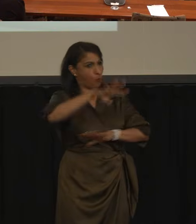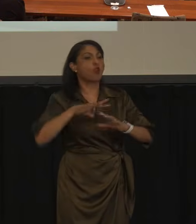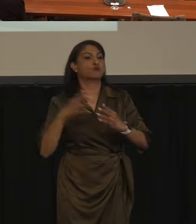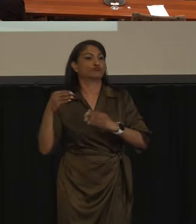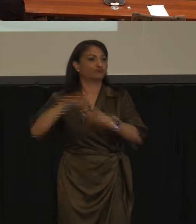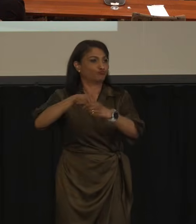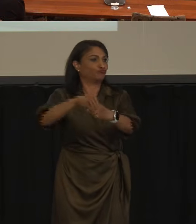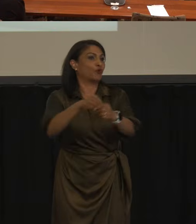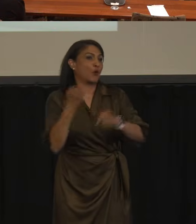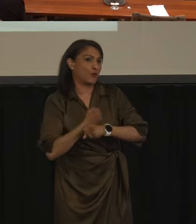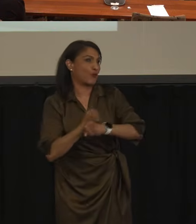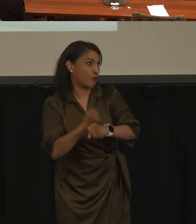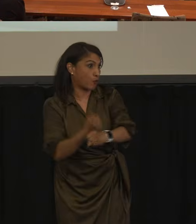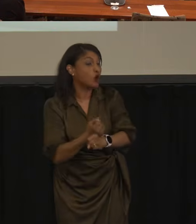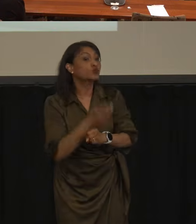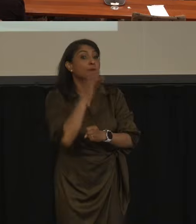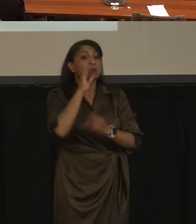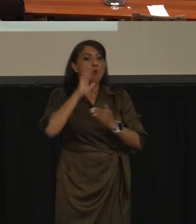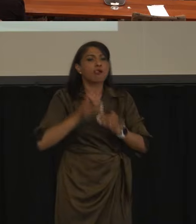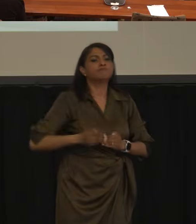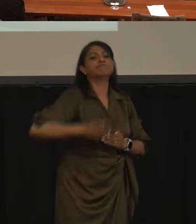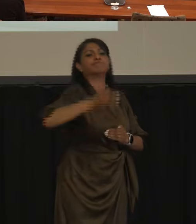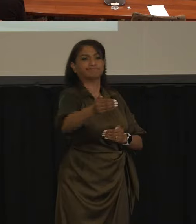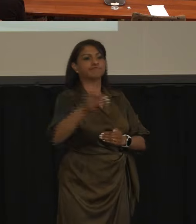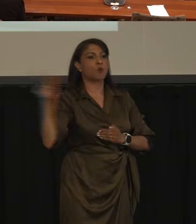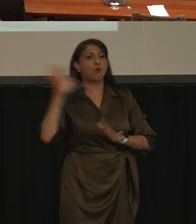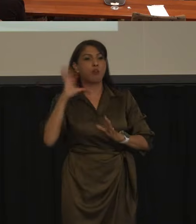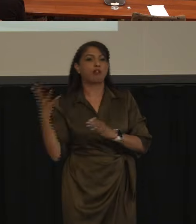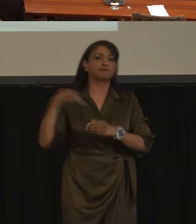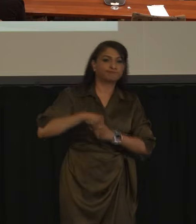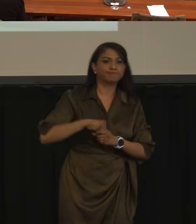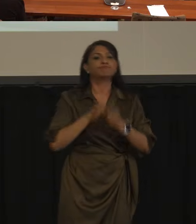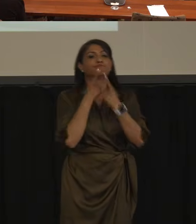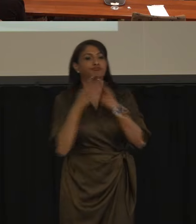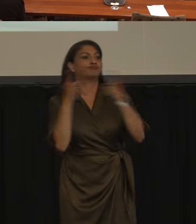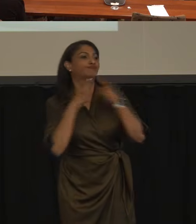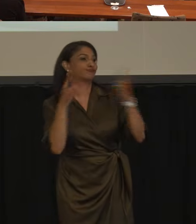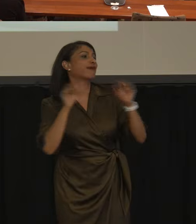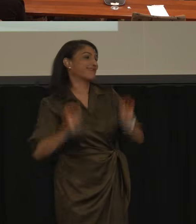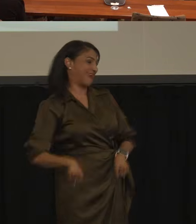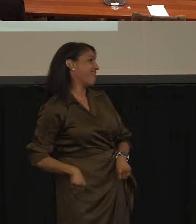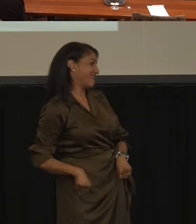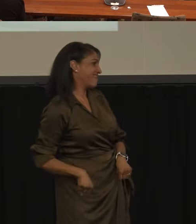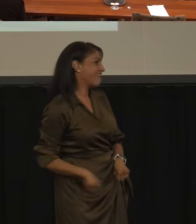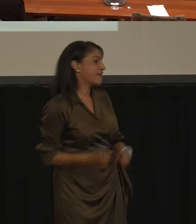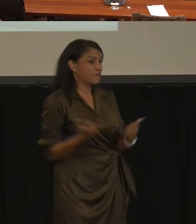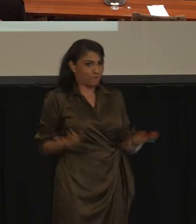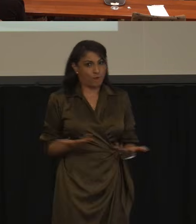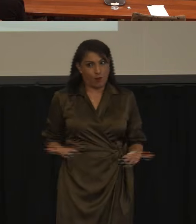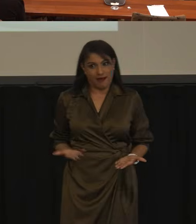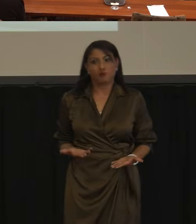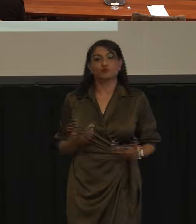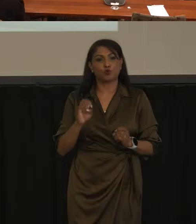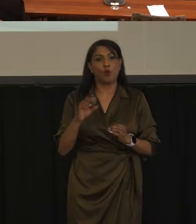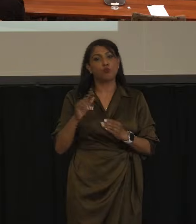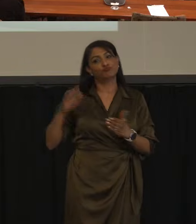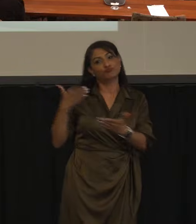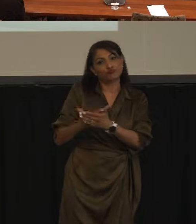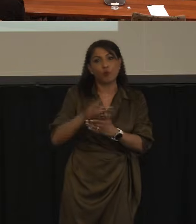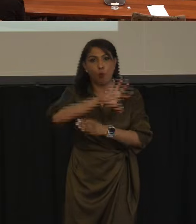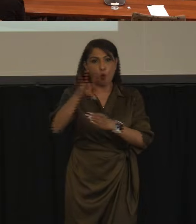here, but they have been involved in previous discussions with SADiLaR and work that we are preparing to do, but we will announce